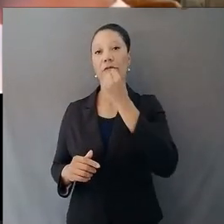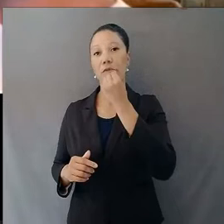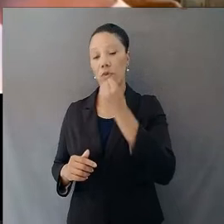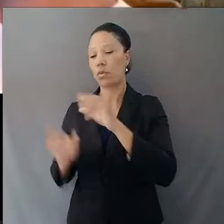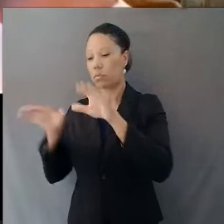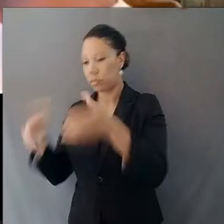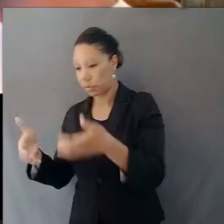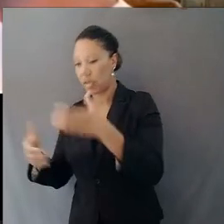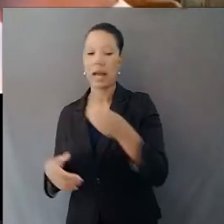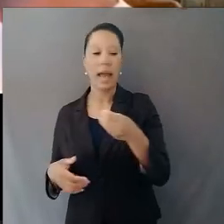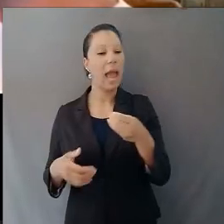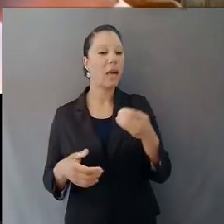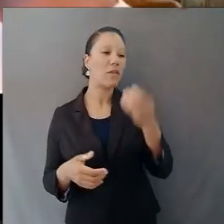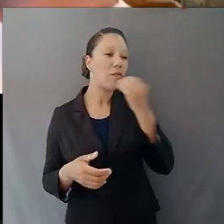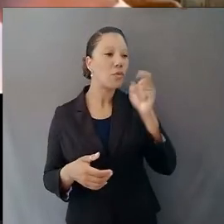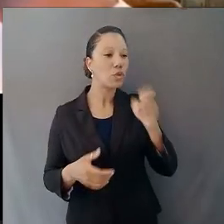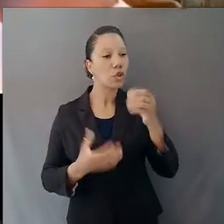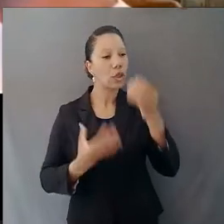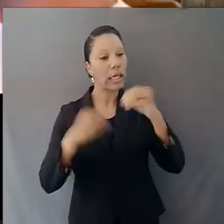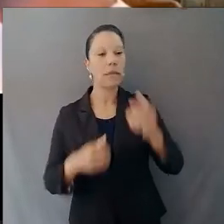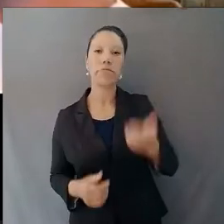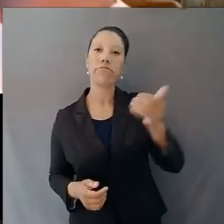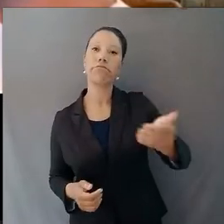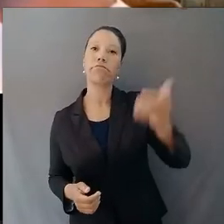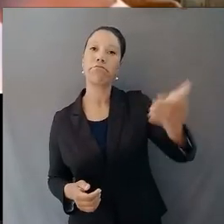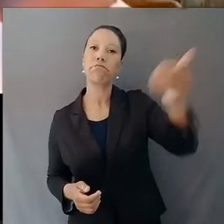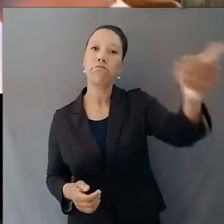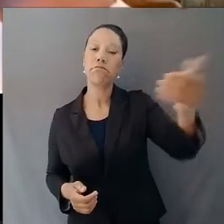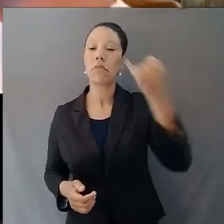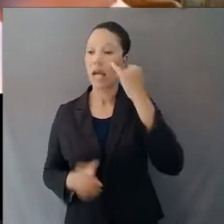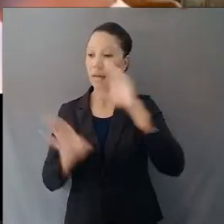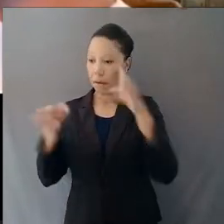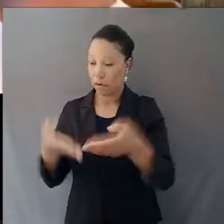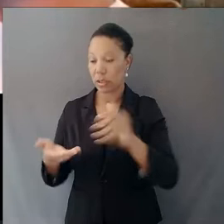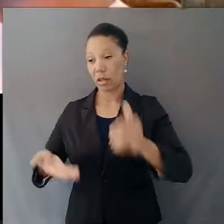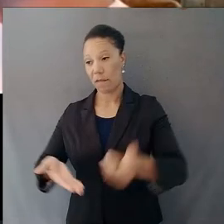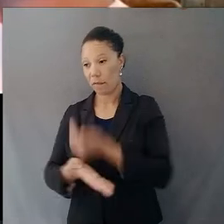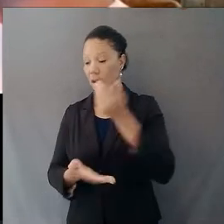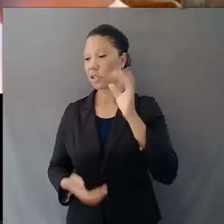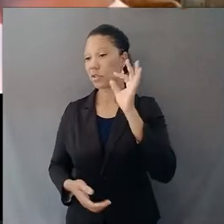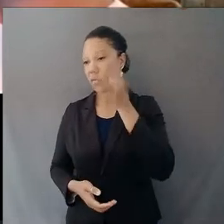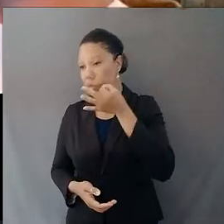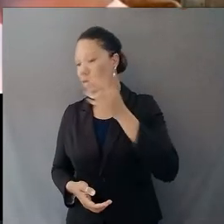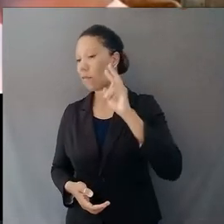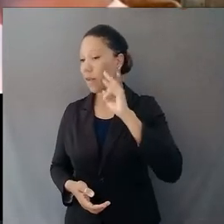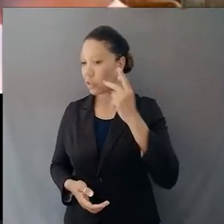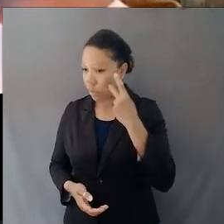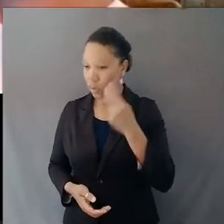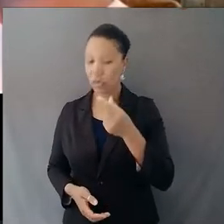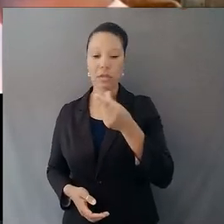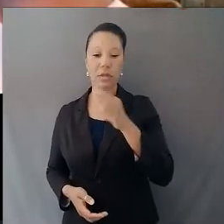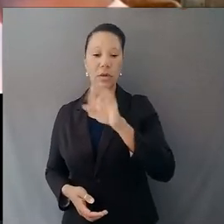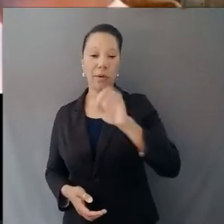on trying to get those everyday foods in. And if I'm working on my fresh fruits and vegetables, my whole grains, my